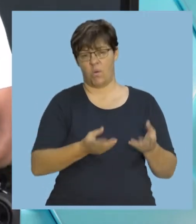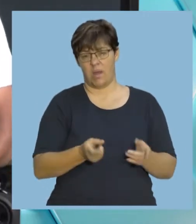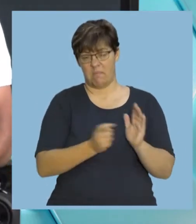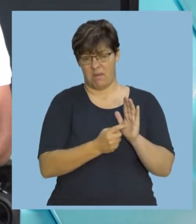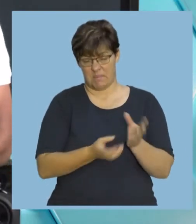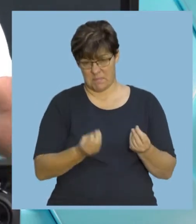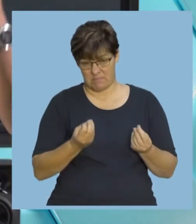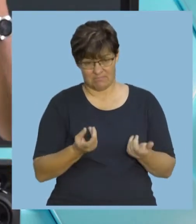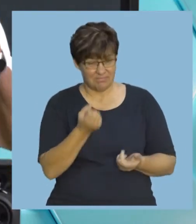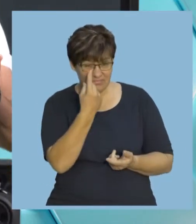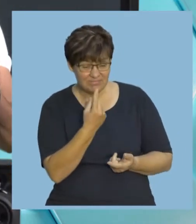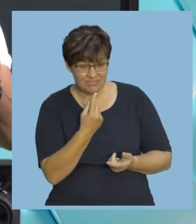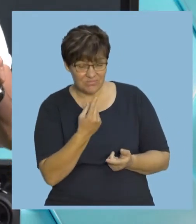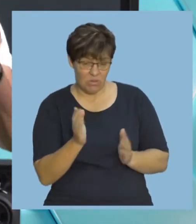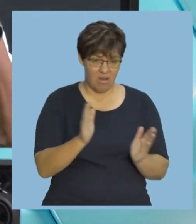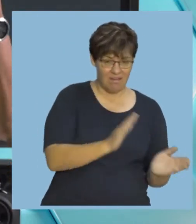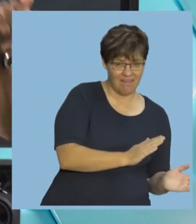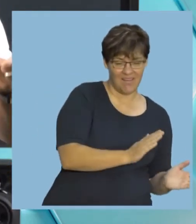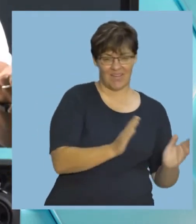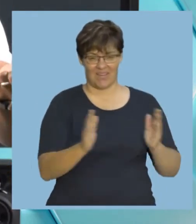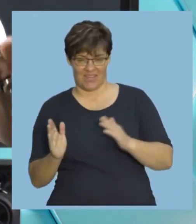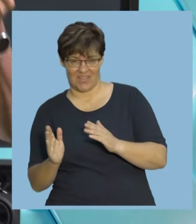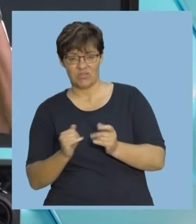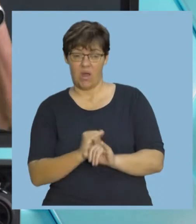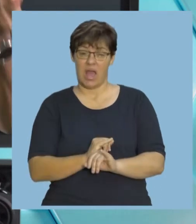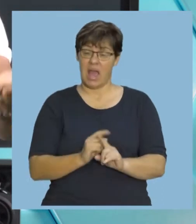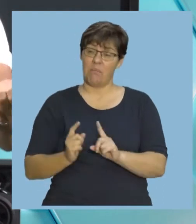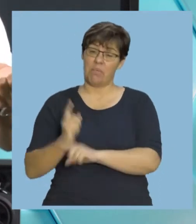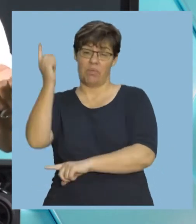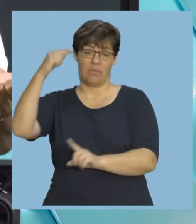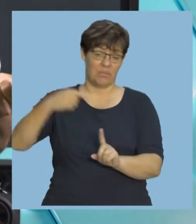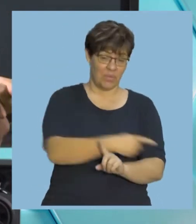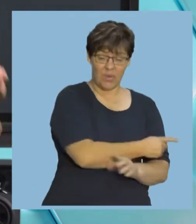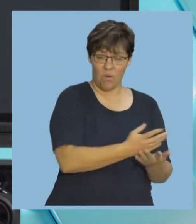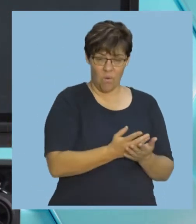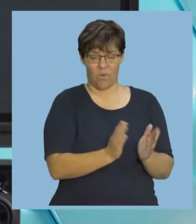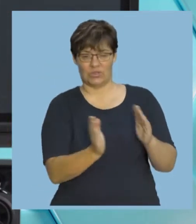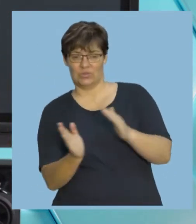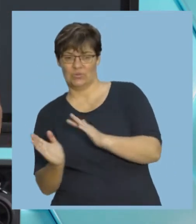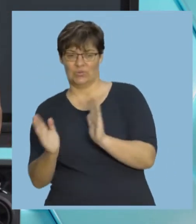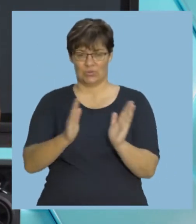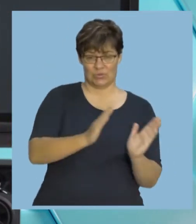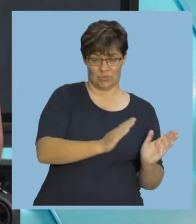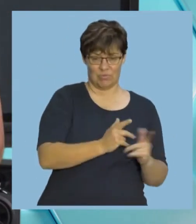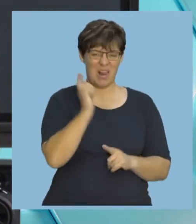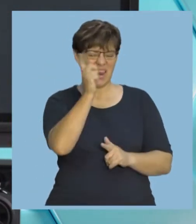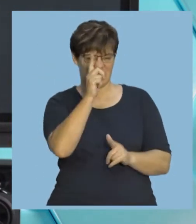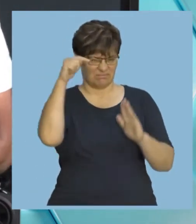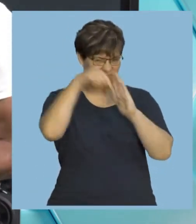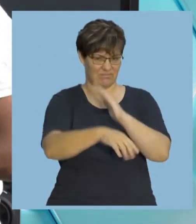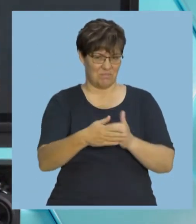Okay, fantastic. Hope this makes sense. The extreme value and skewness. Okay, but we'll discuss this in details later